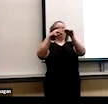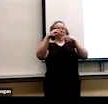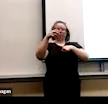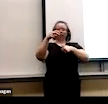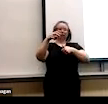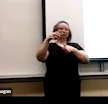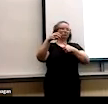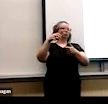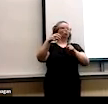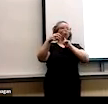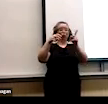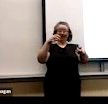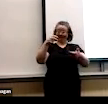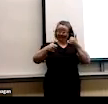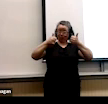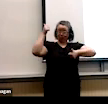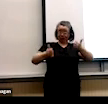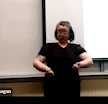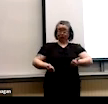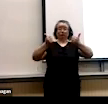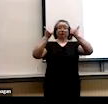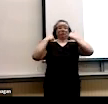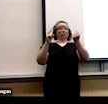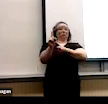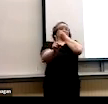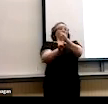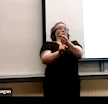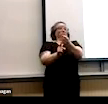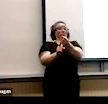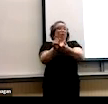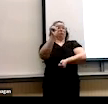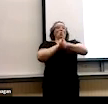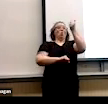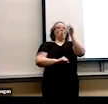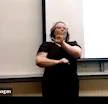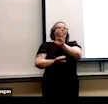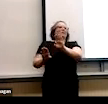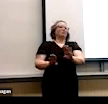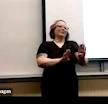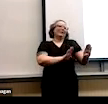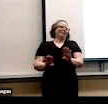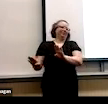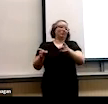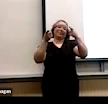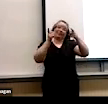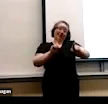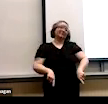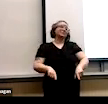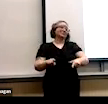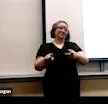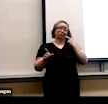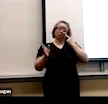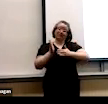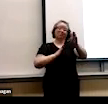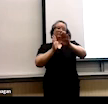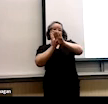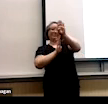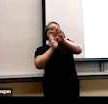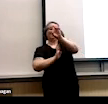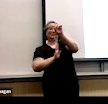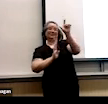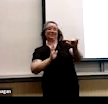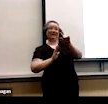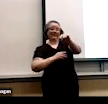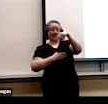right? This totally makes sense to everybody who works with people with developmental disability. They may have medical problems or they may not, and that's often